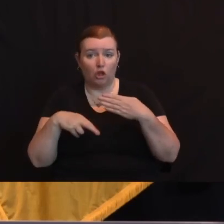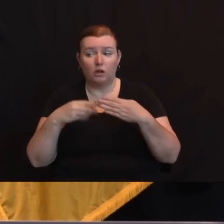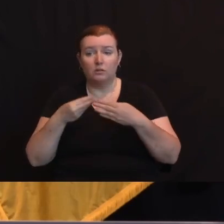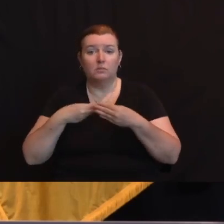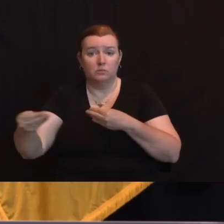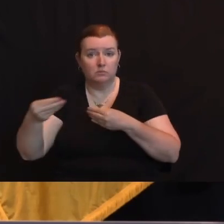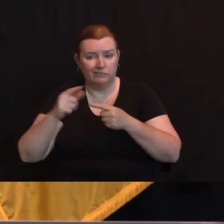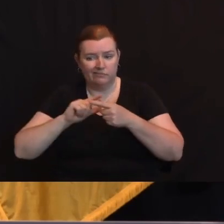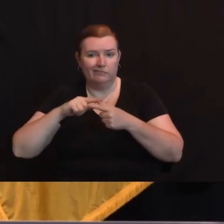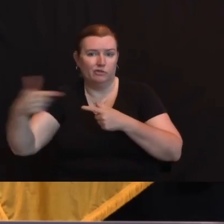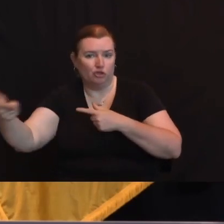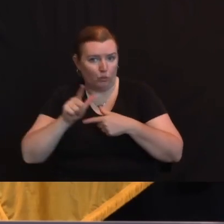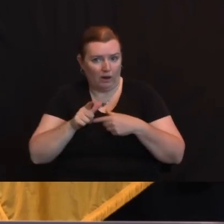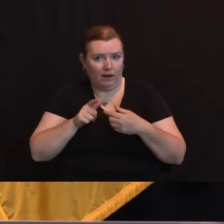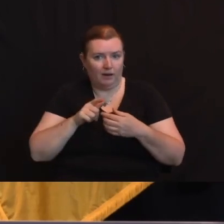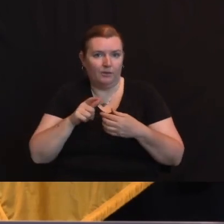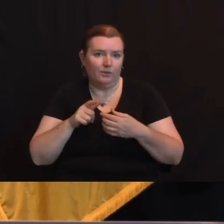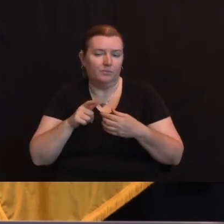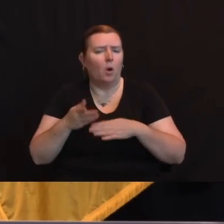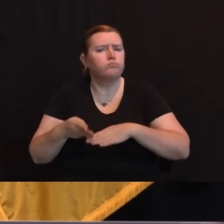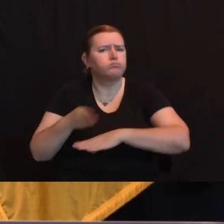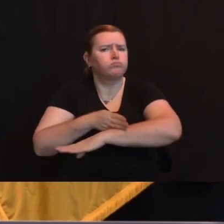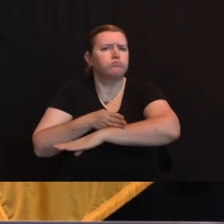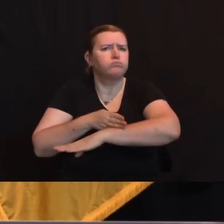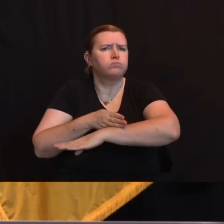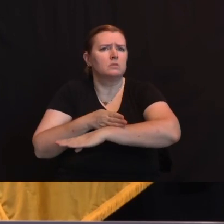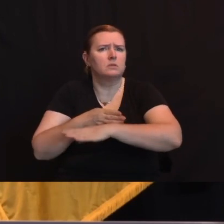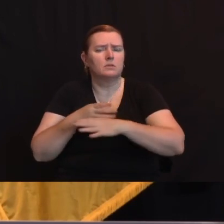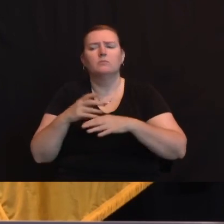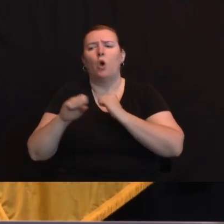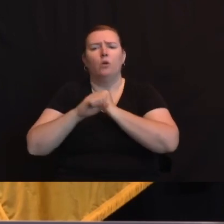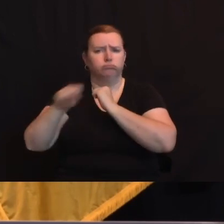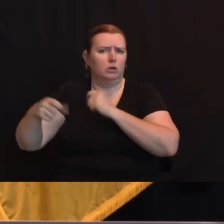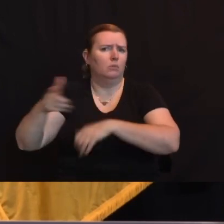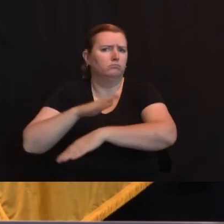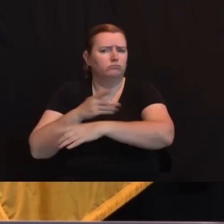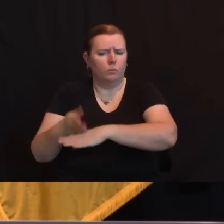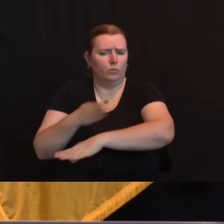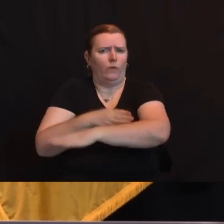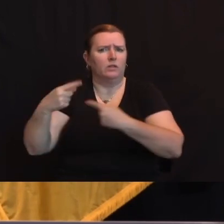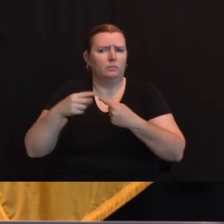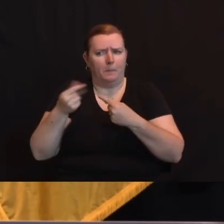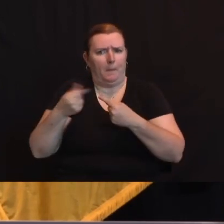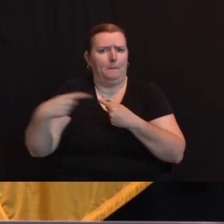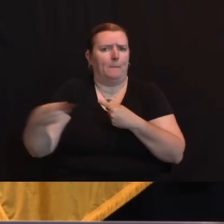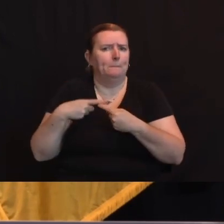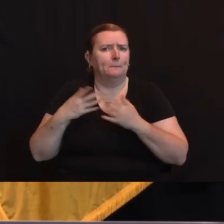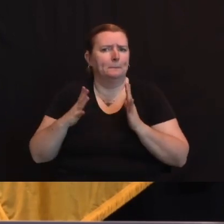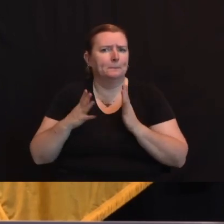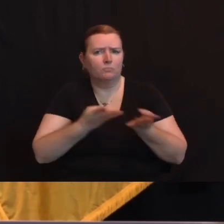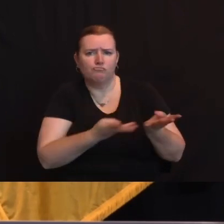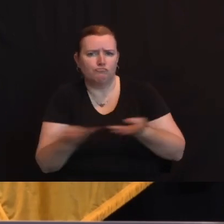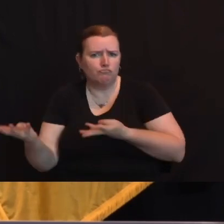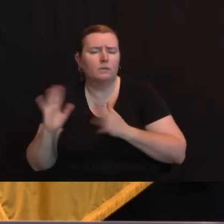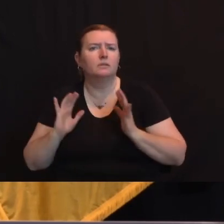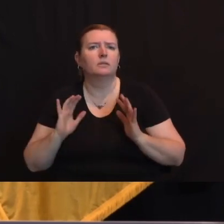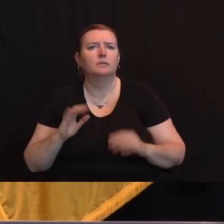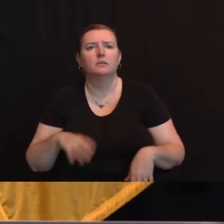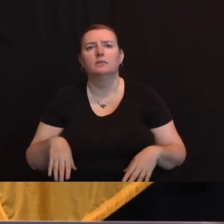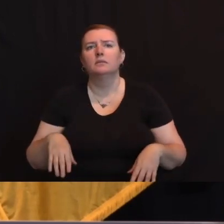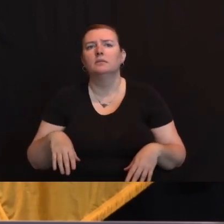and that's a step in the right direction. I think it's fair to say we're not sure if it's 1.48 relative to those